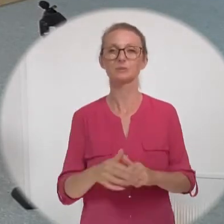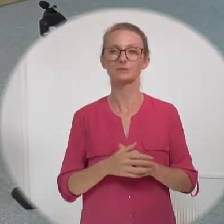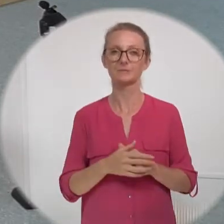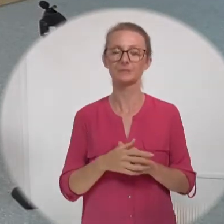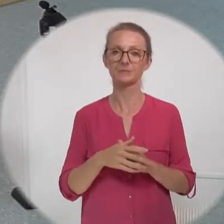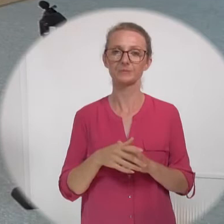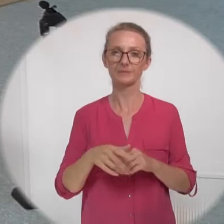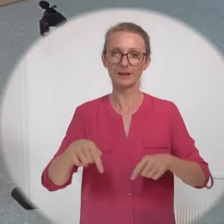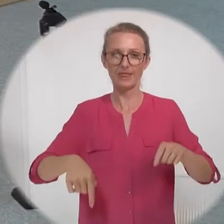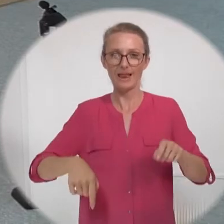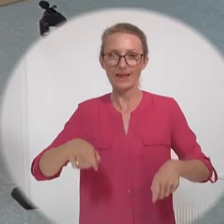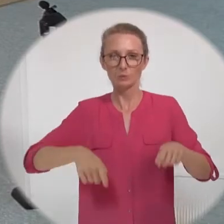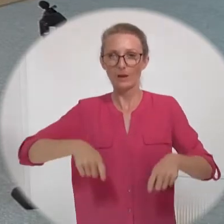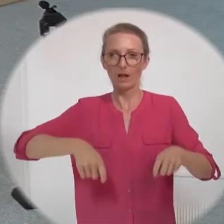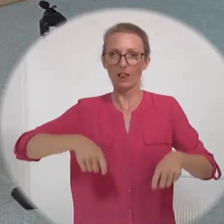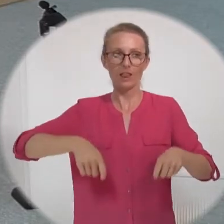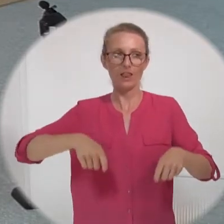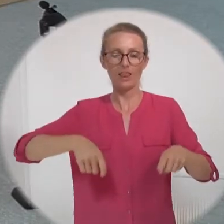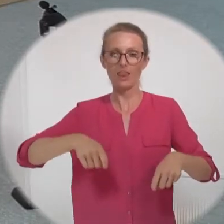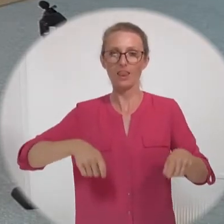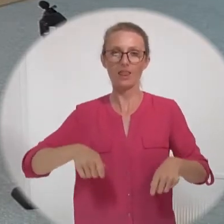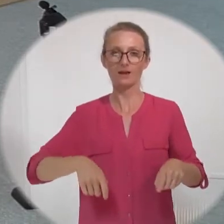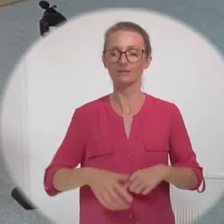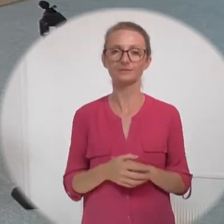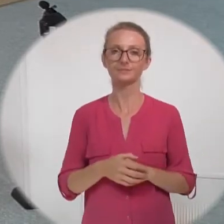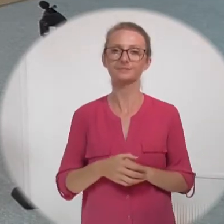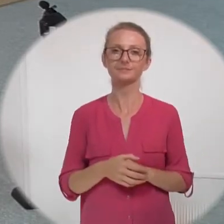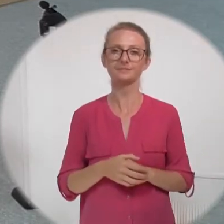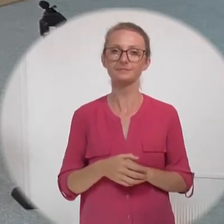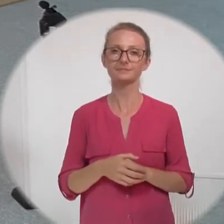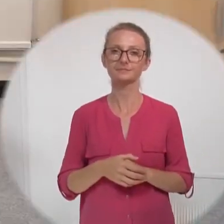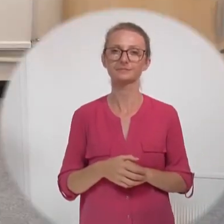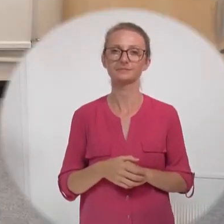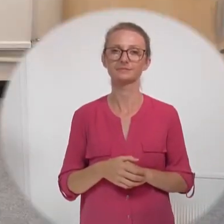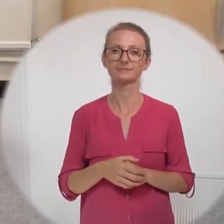wiggle your legs that way, wiggle your legs forwards.